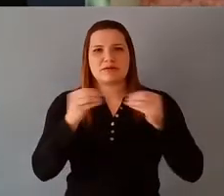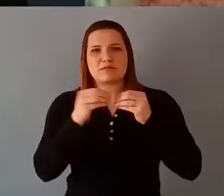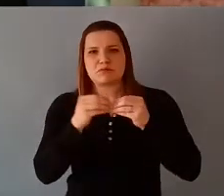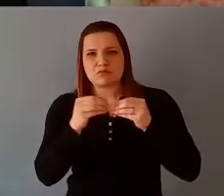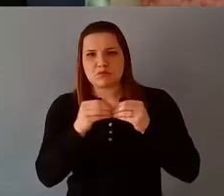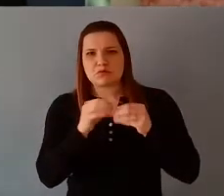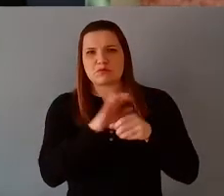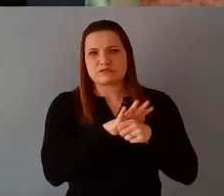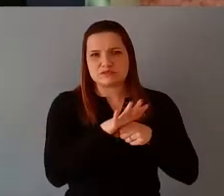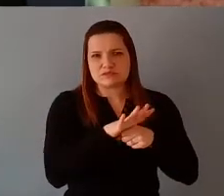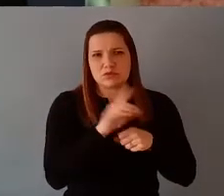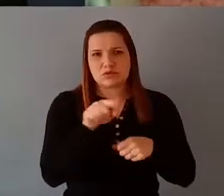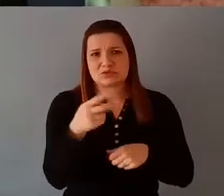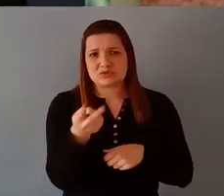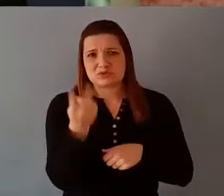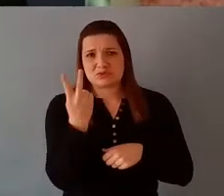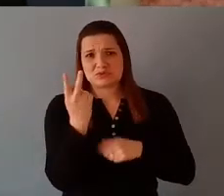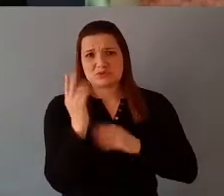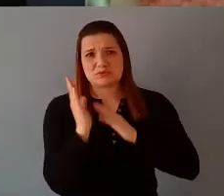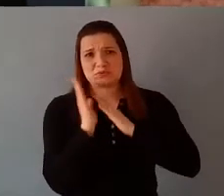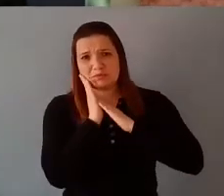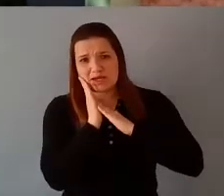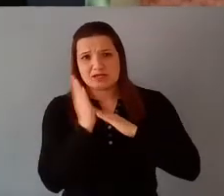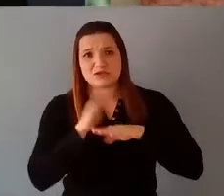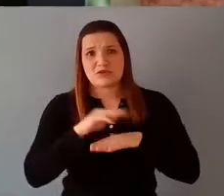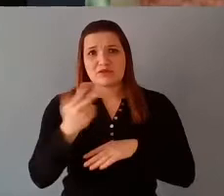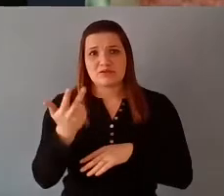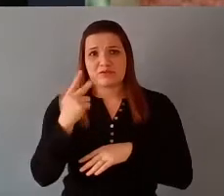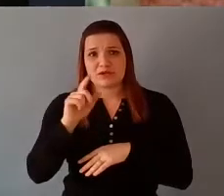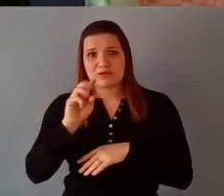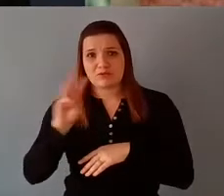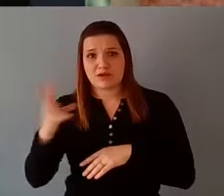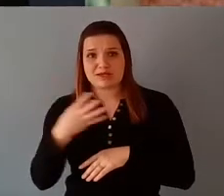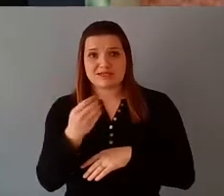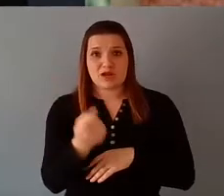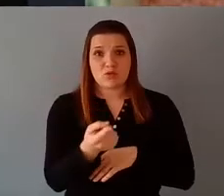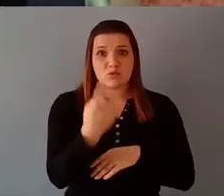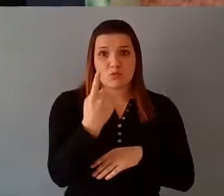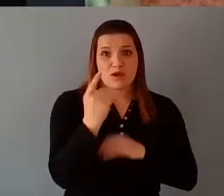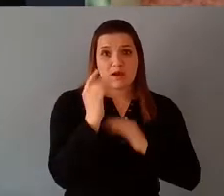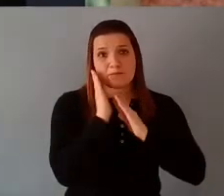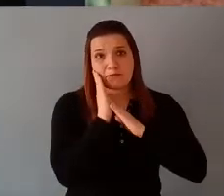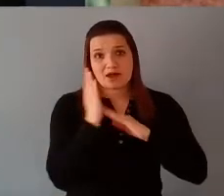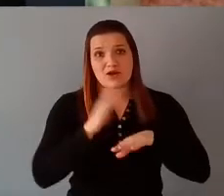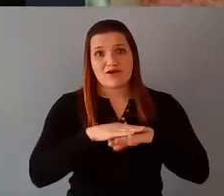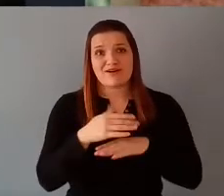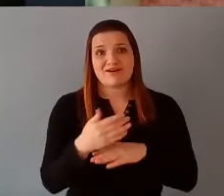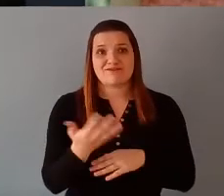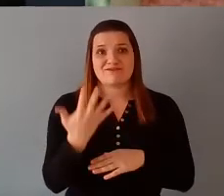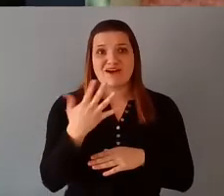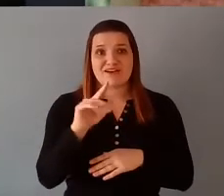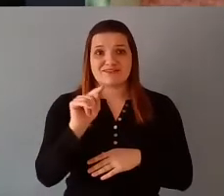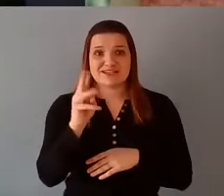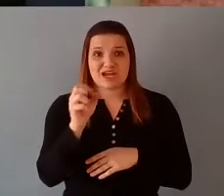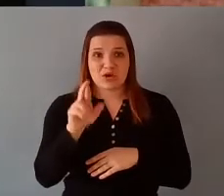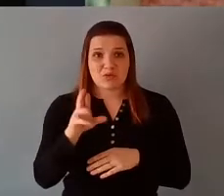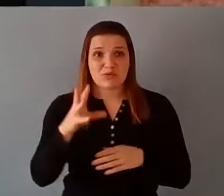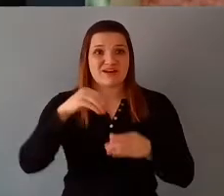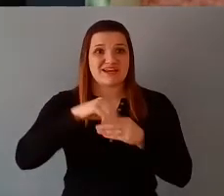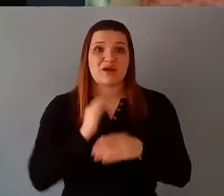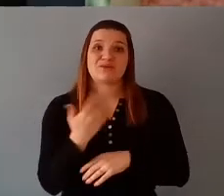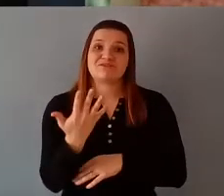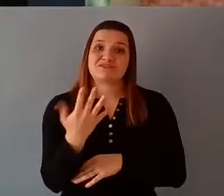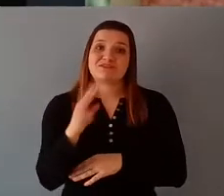Only 2 beds on 3 West and 1 bed on 5 Tower out of our 54 intermediate critical care